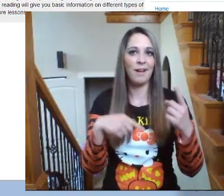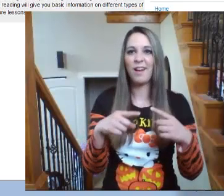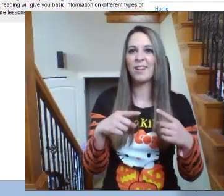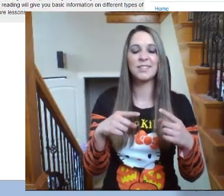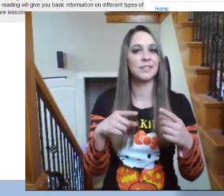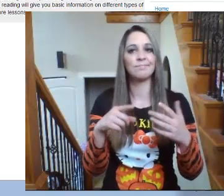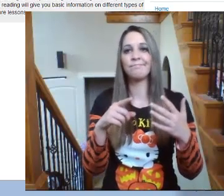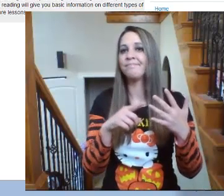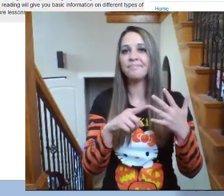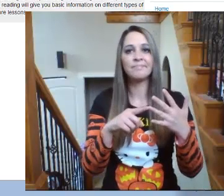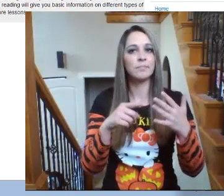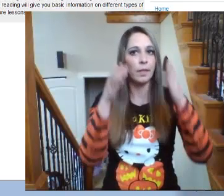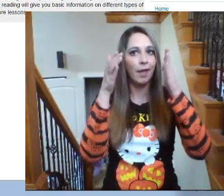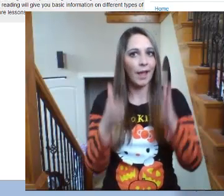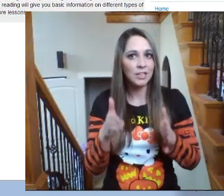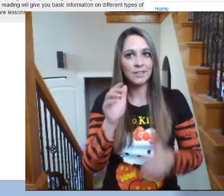Iconic signs.